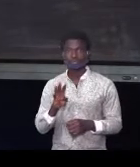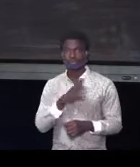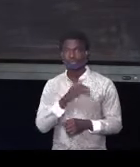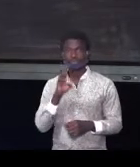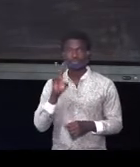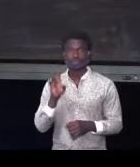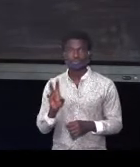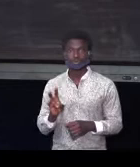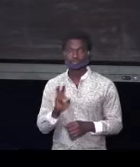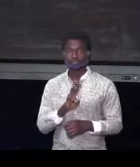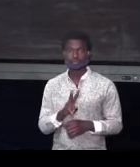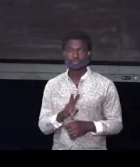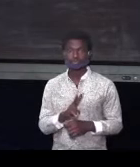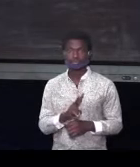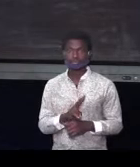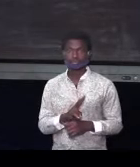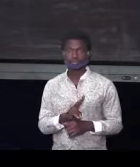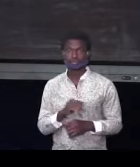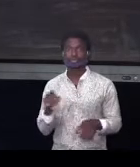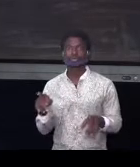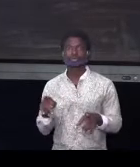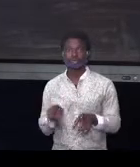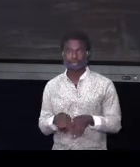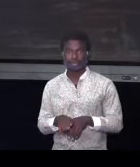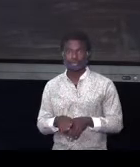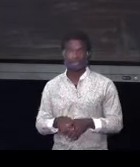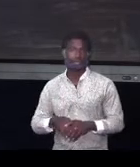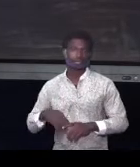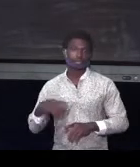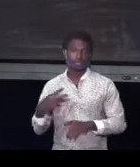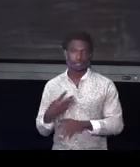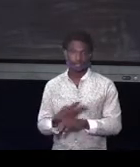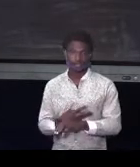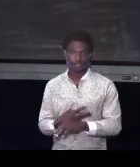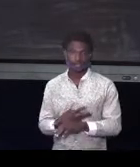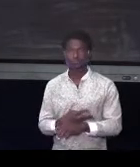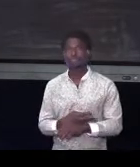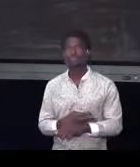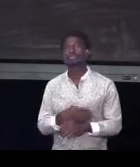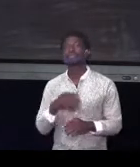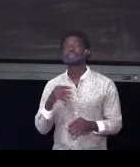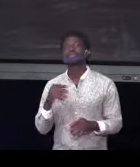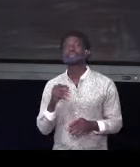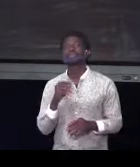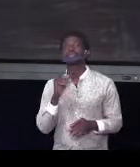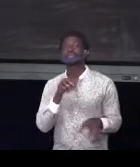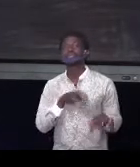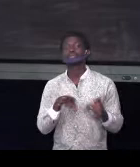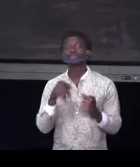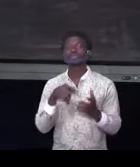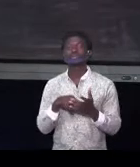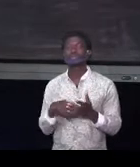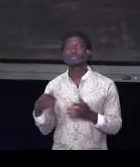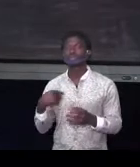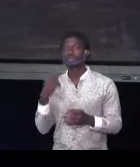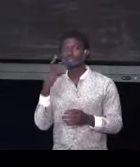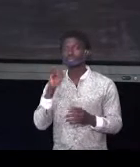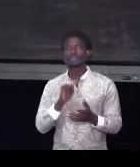as a product of primes, and we express 72 as a product of primes as well. So doing this, we see